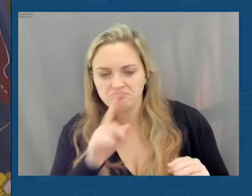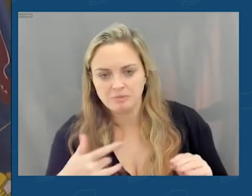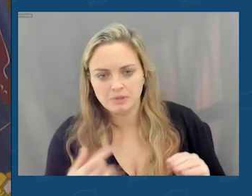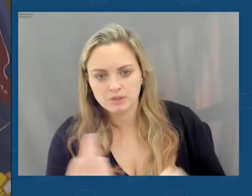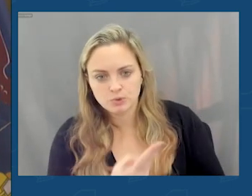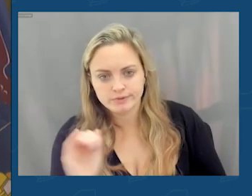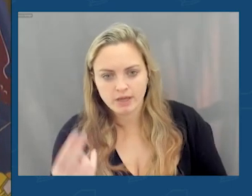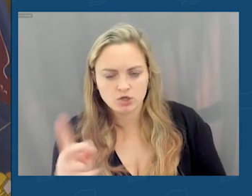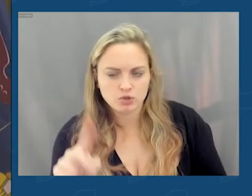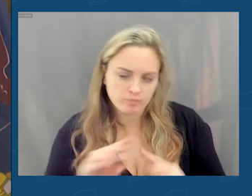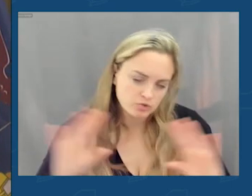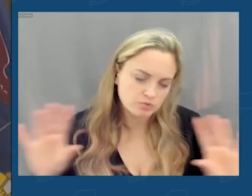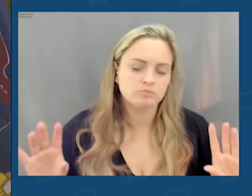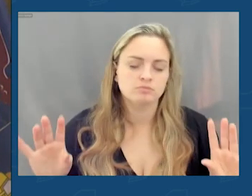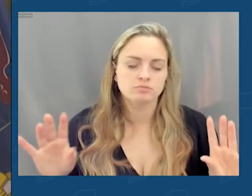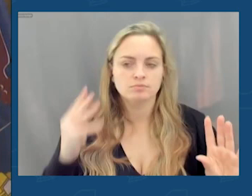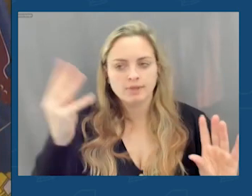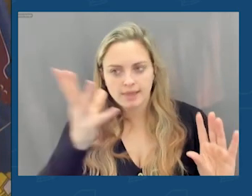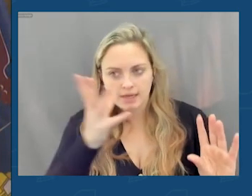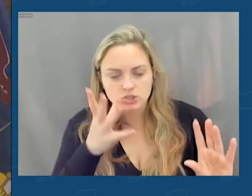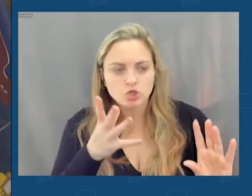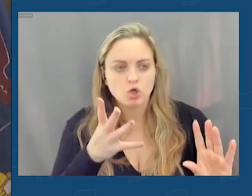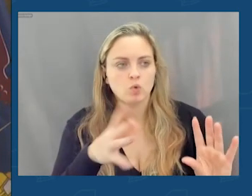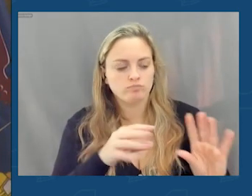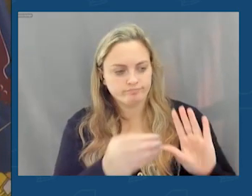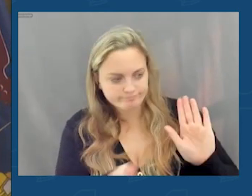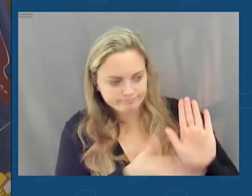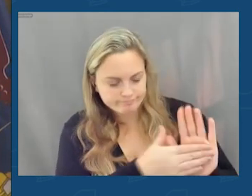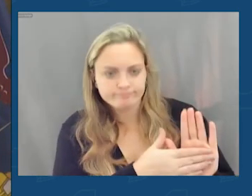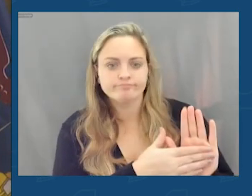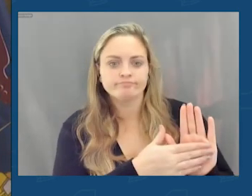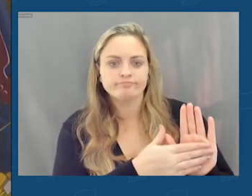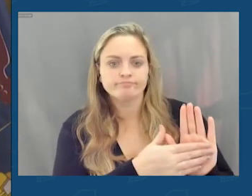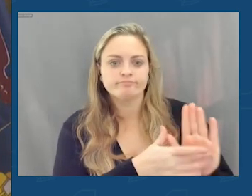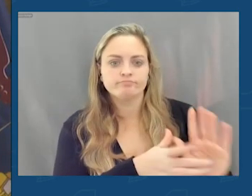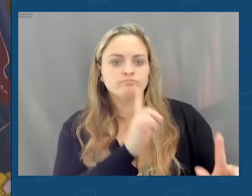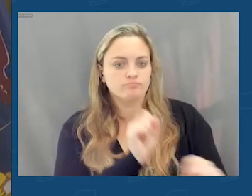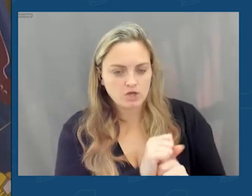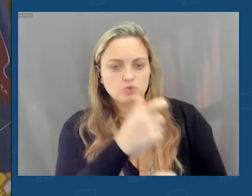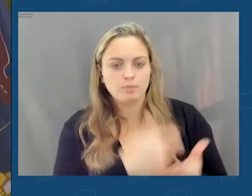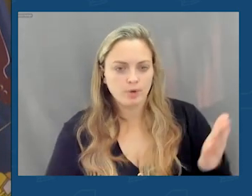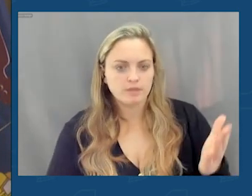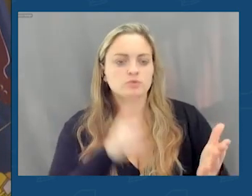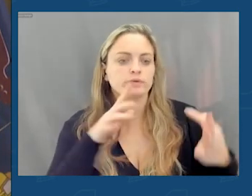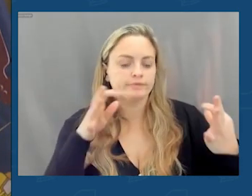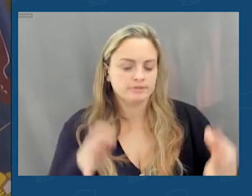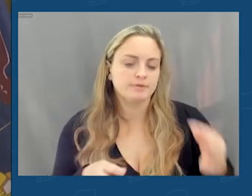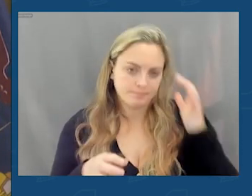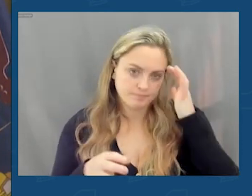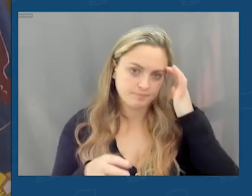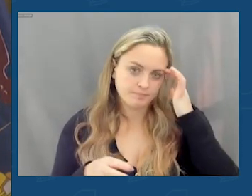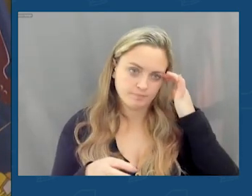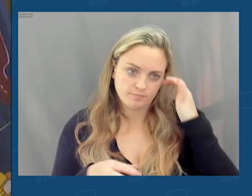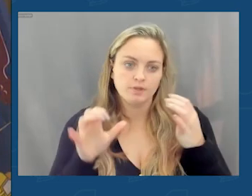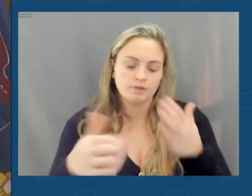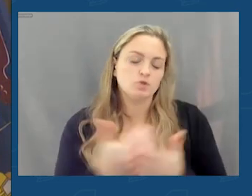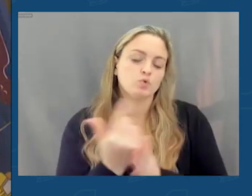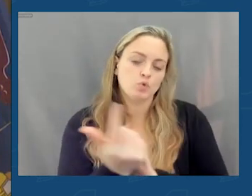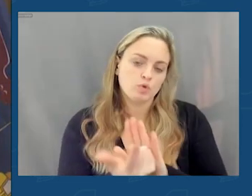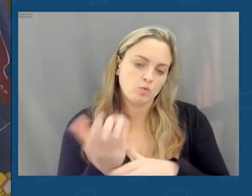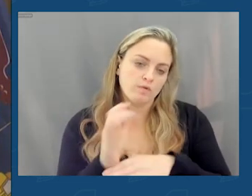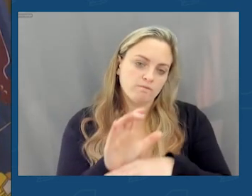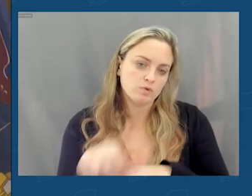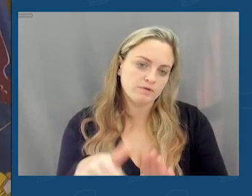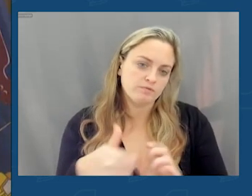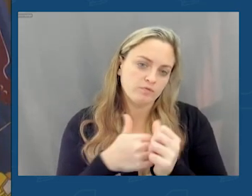transparent. Let us know what you're doing. Let's have the true price up front when you're making your decisions. And that's what this new law will